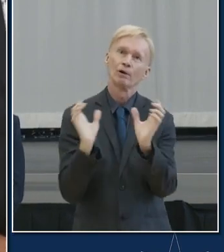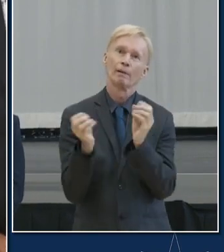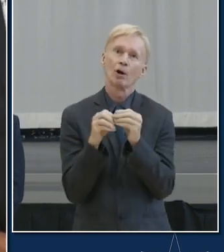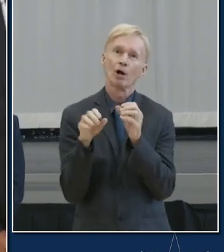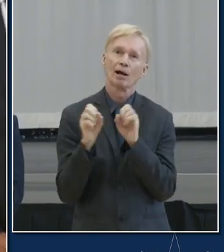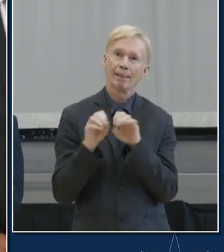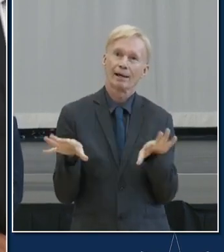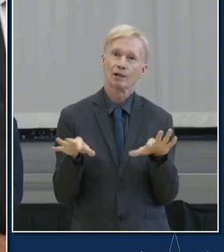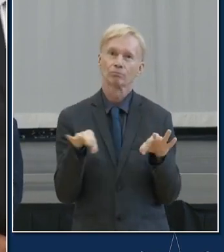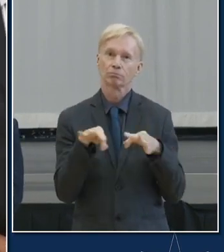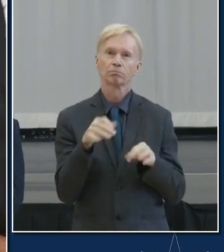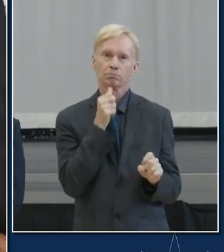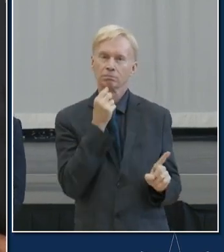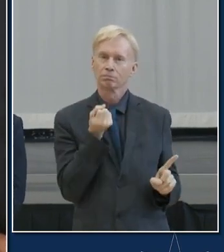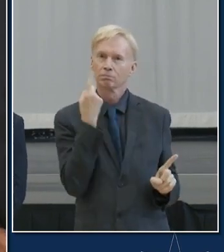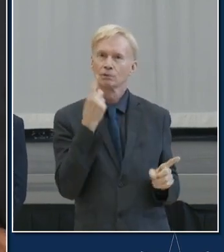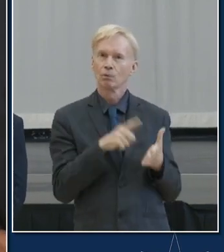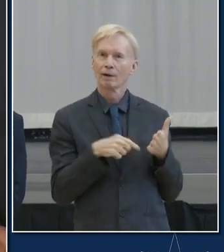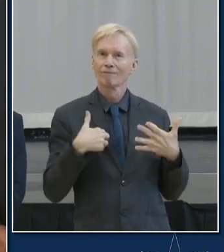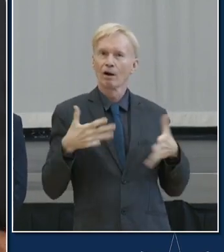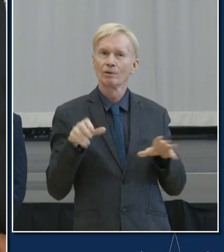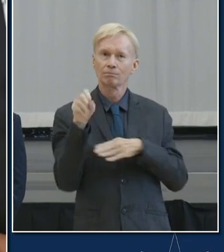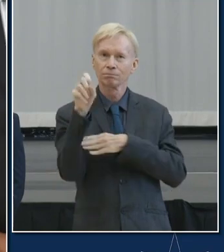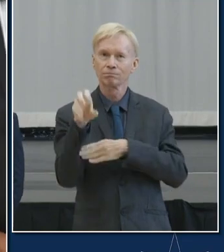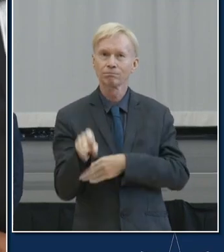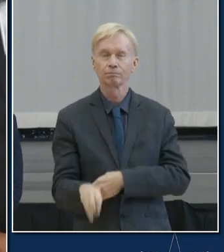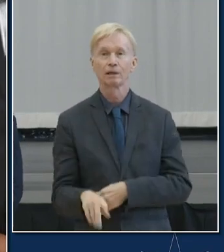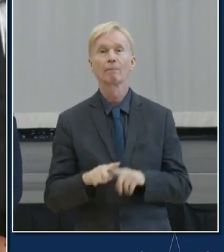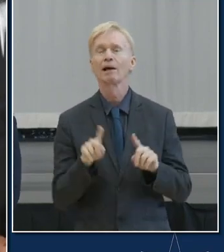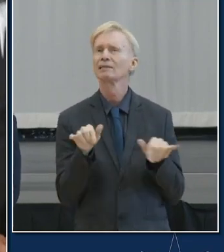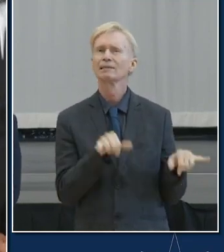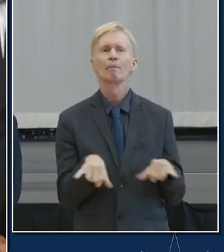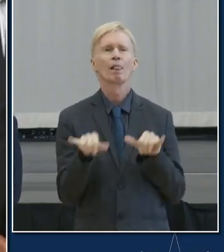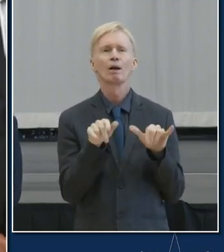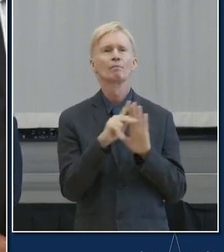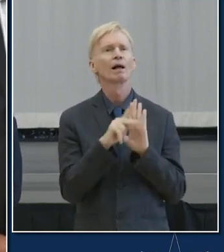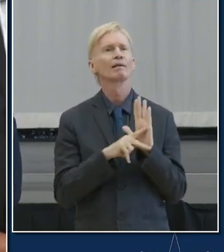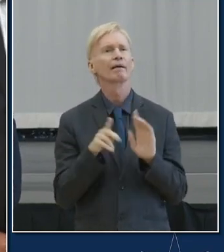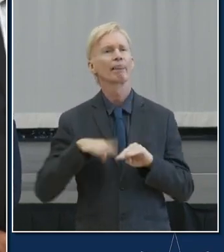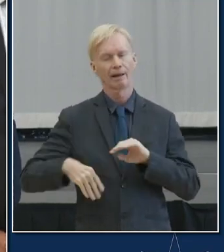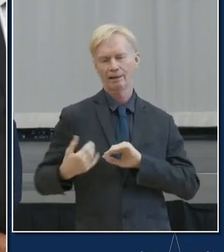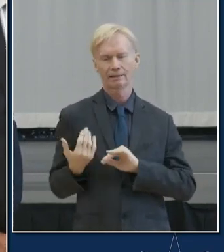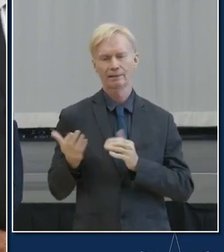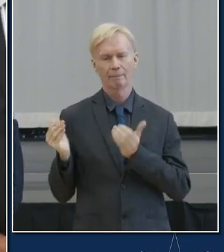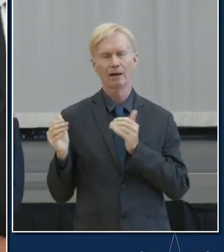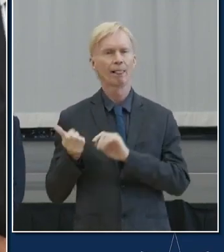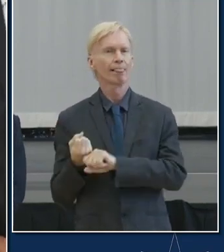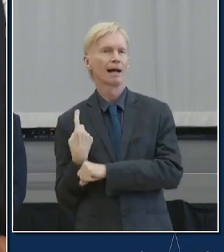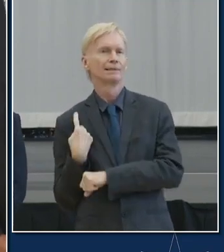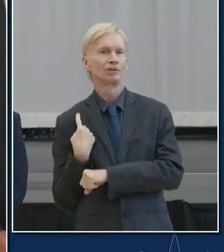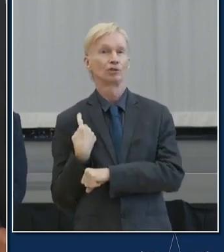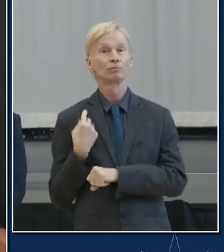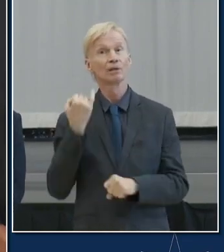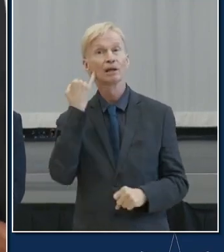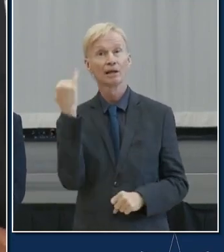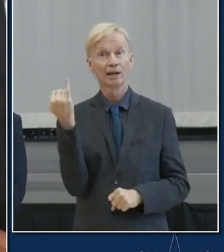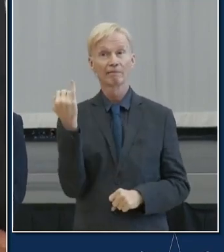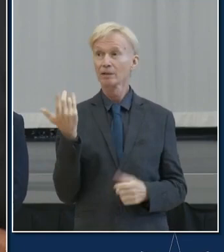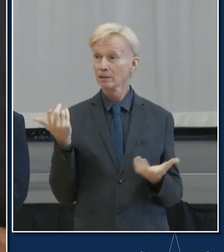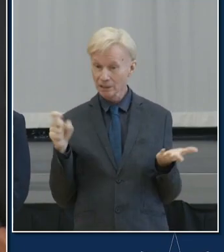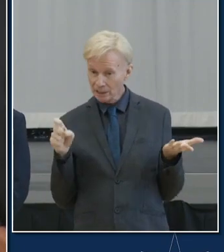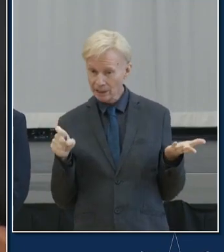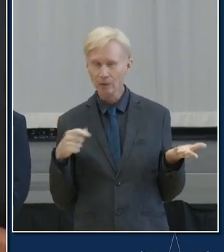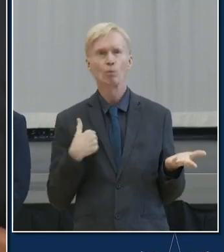we're going to follow a very similar protocol to what we had last year. If there's a need, we're going to be making